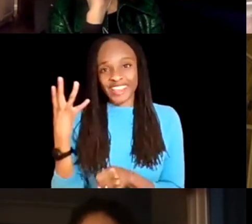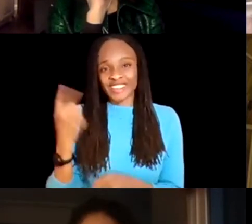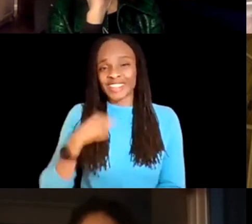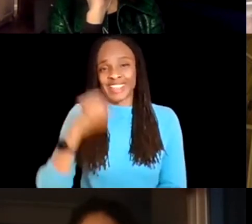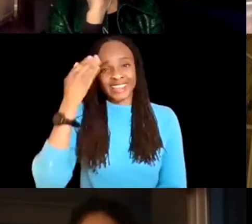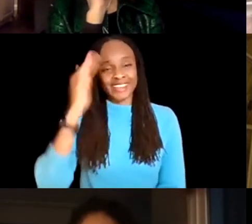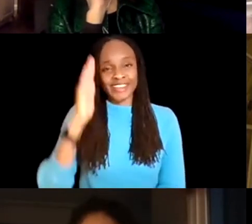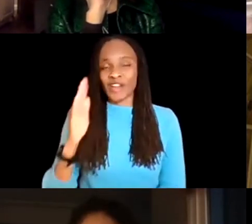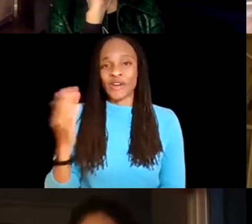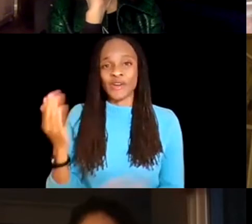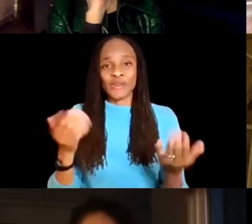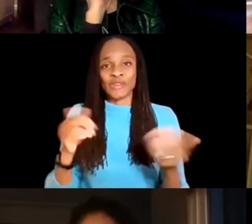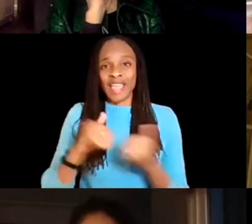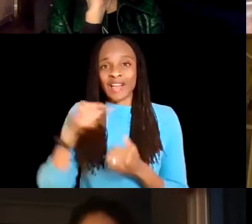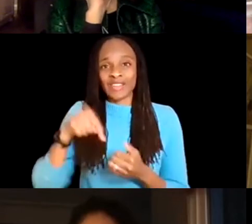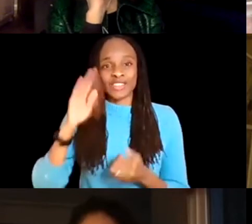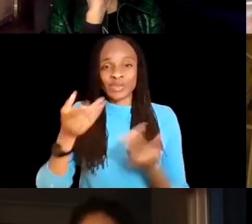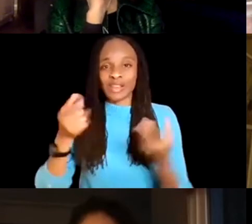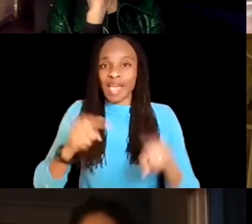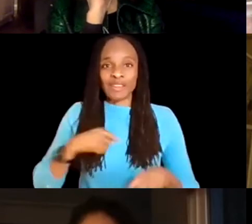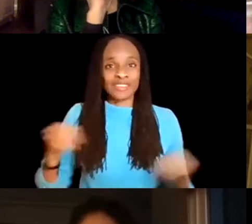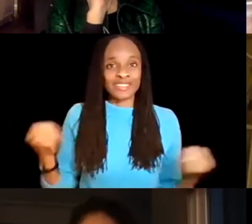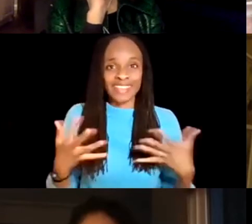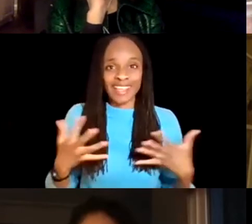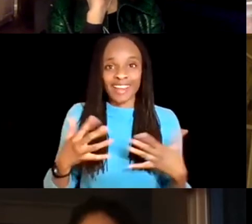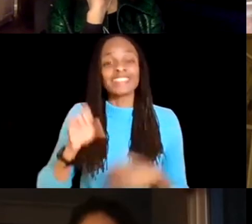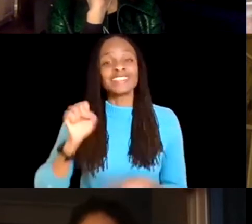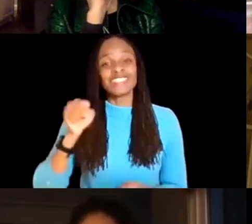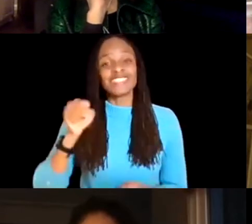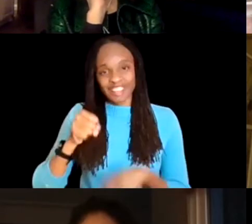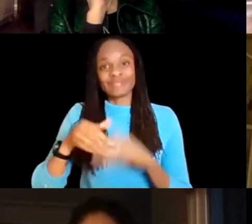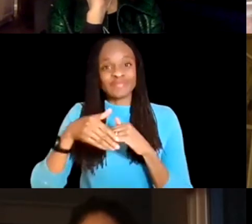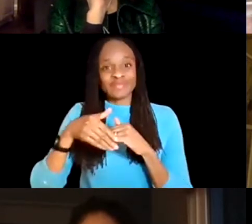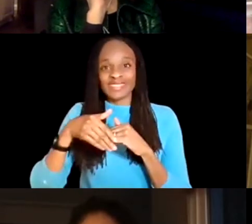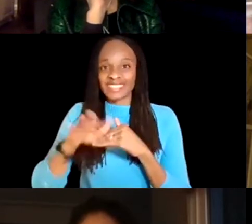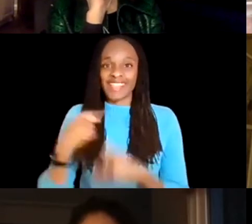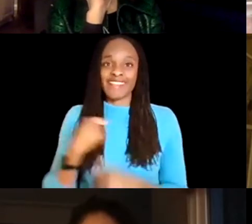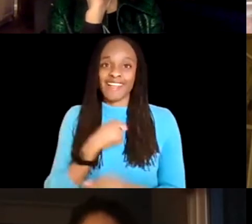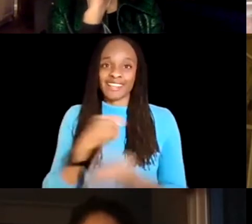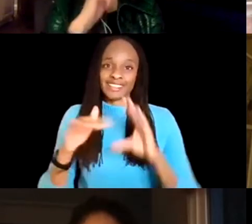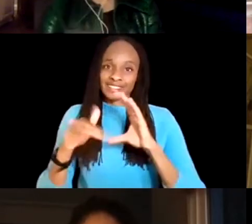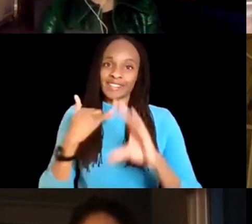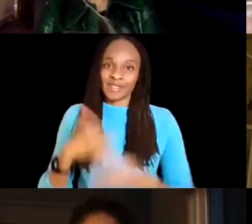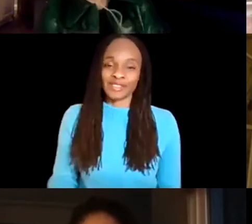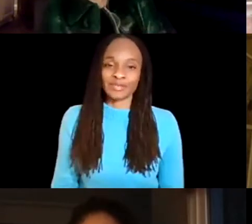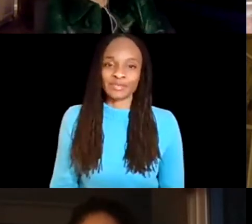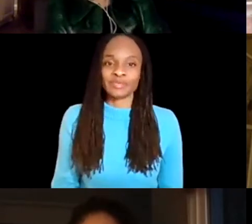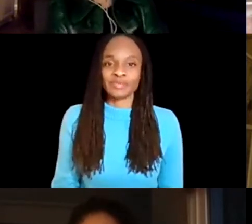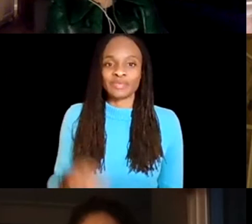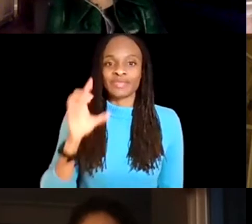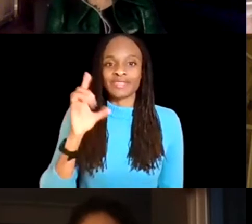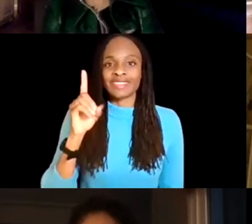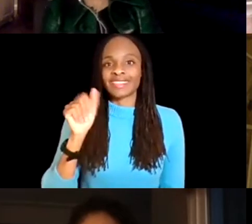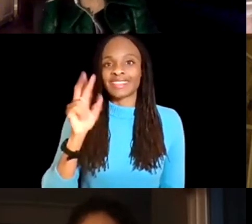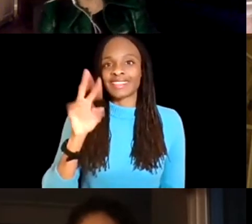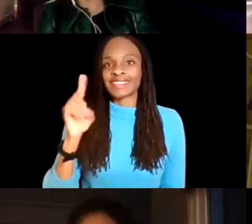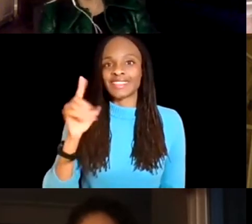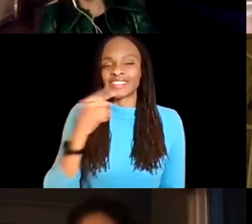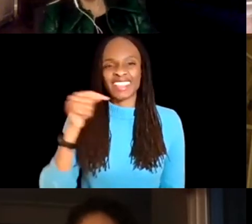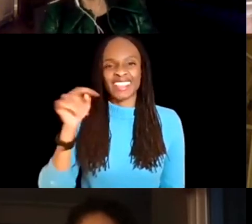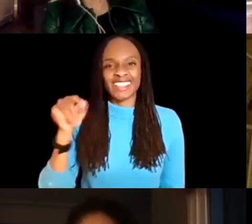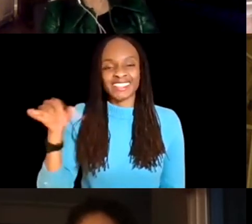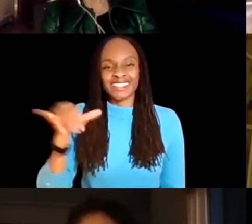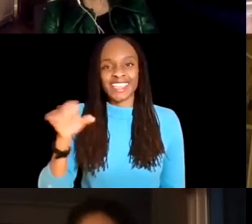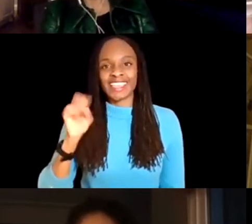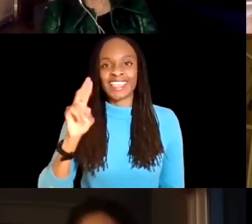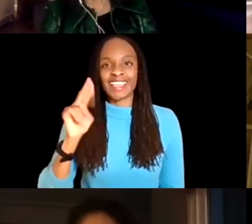happen. And send us an email. This is how it happens. This is like Sundance in person. We all just hang out at